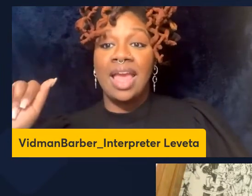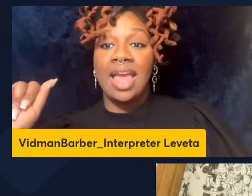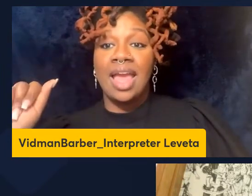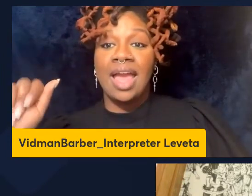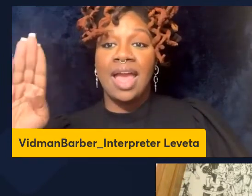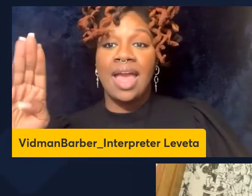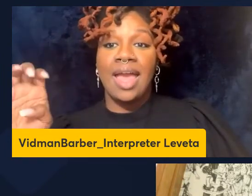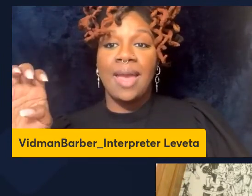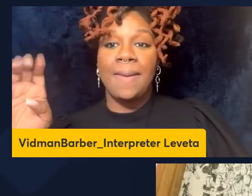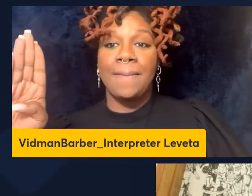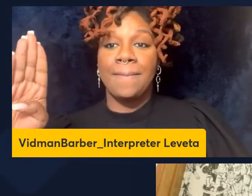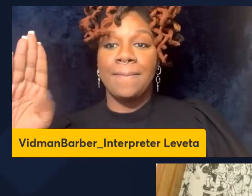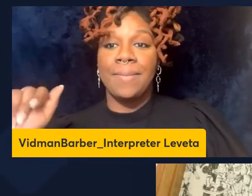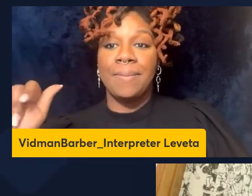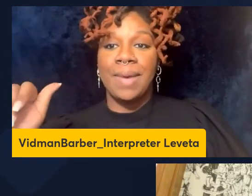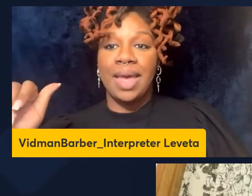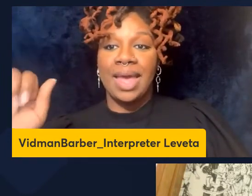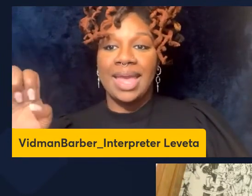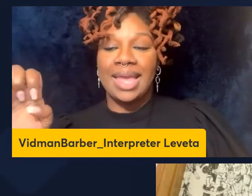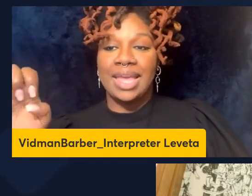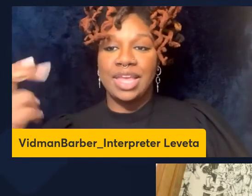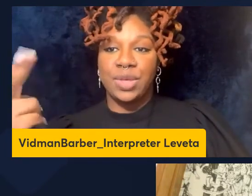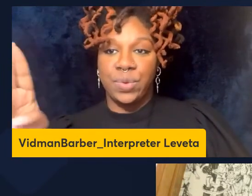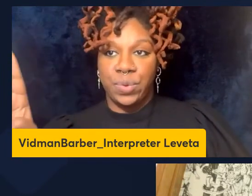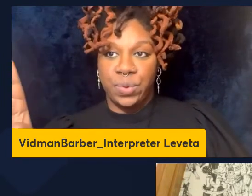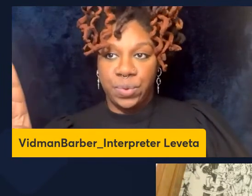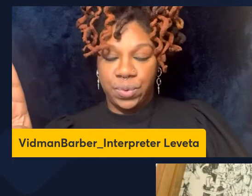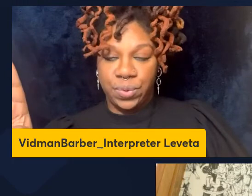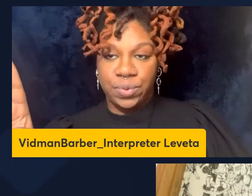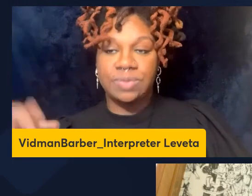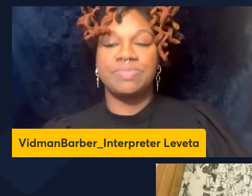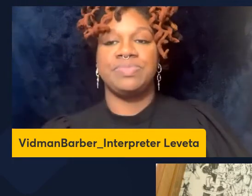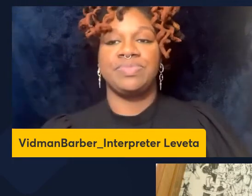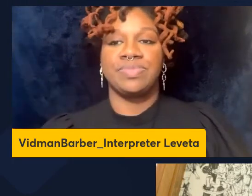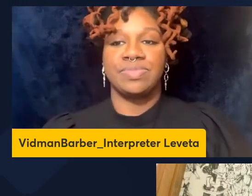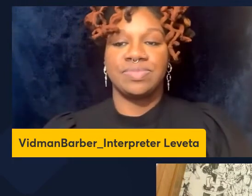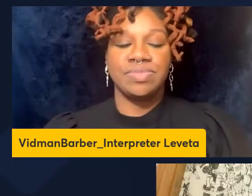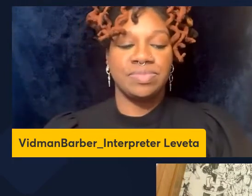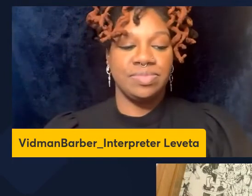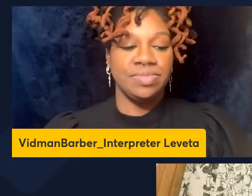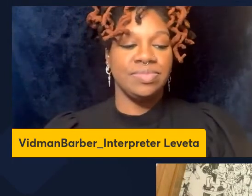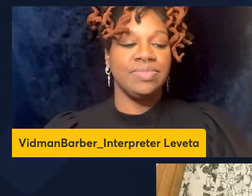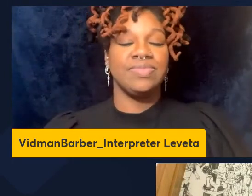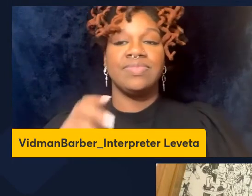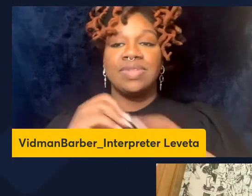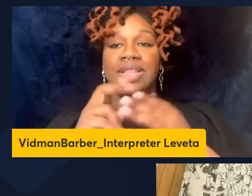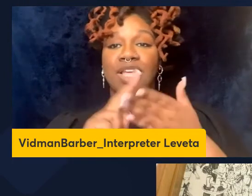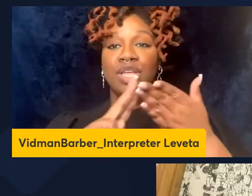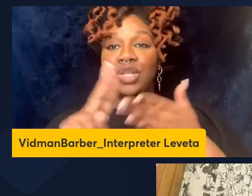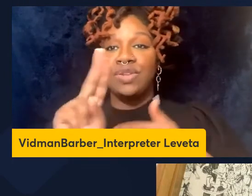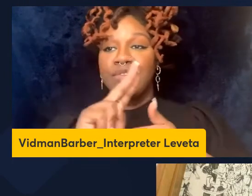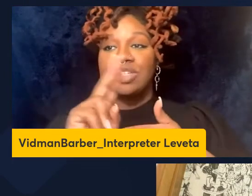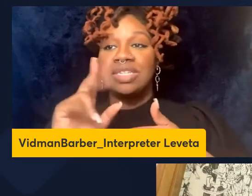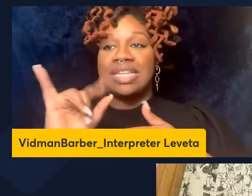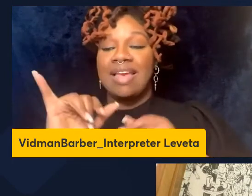Dr. Daniel is currently a postdoctoral fellow at the University of Virginia. After receiving his BS in